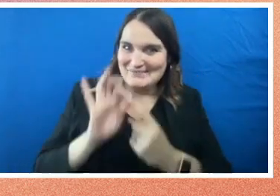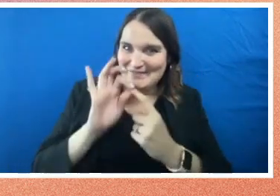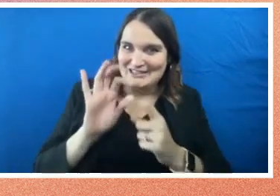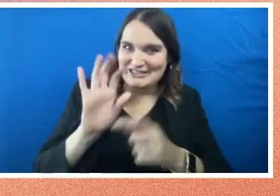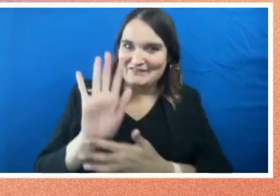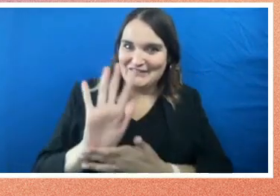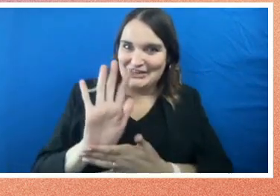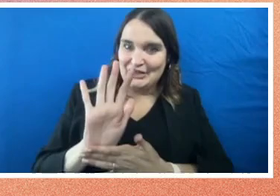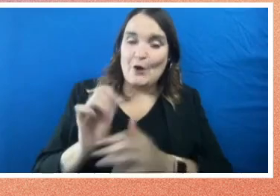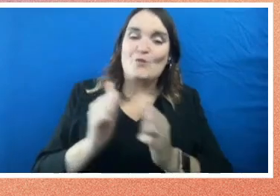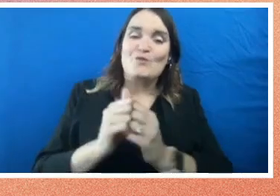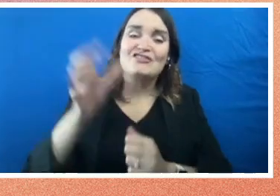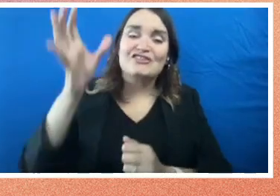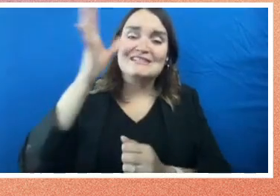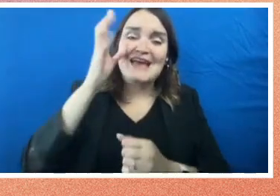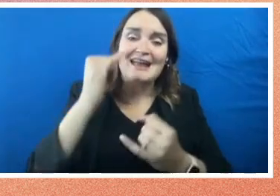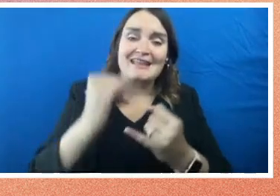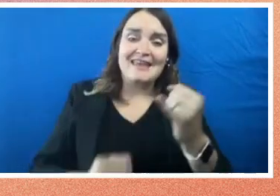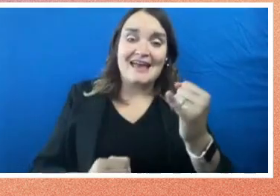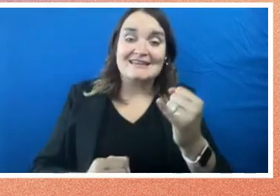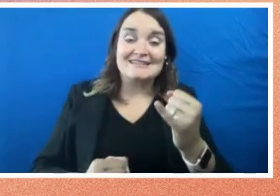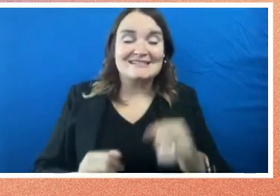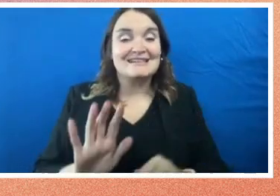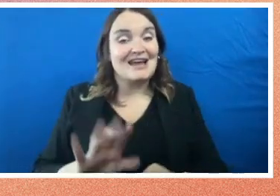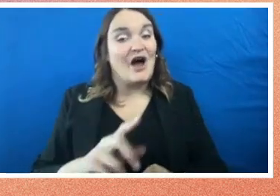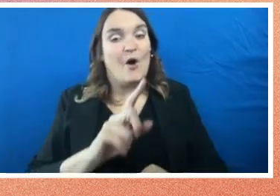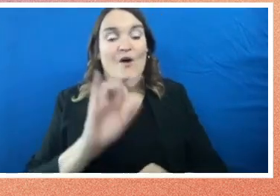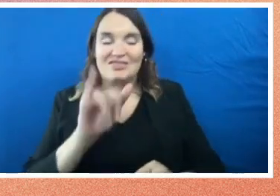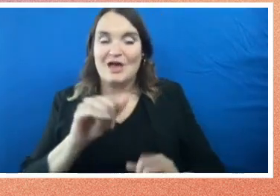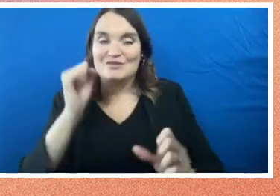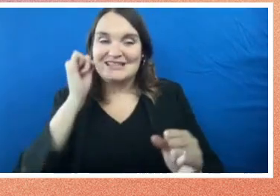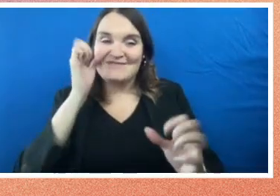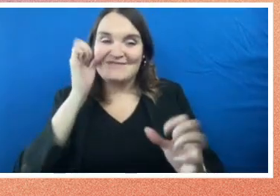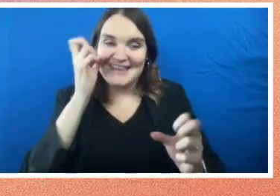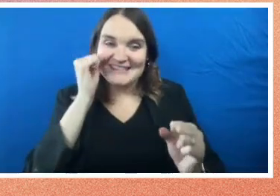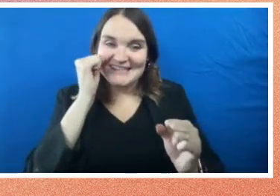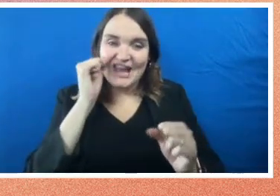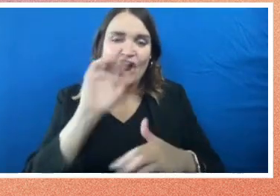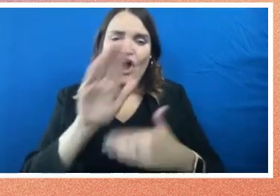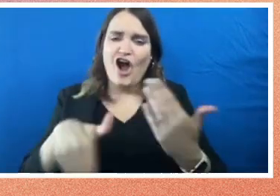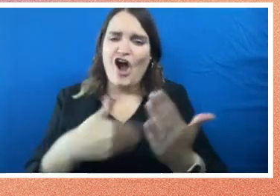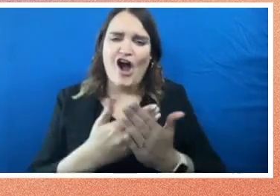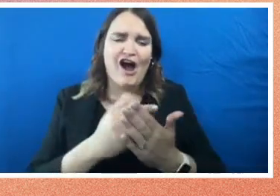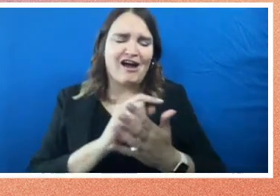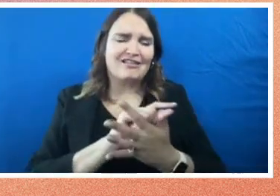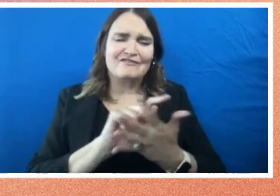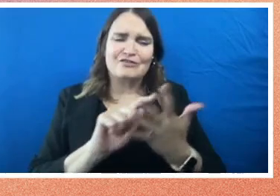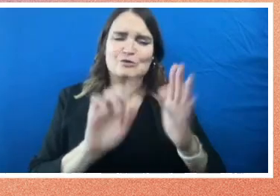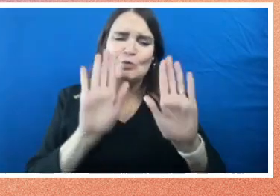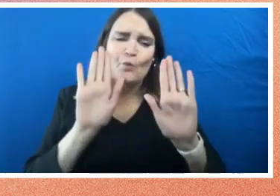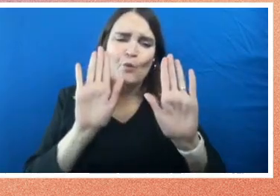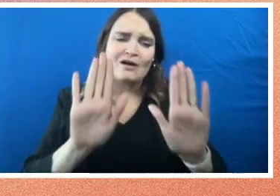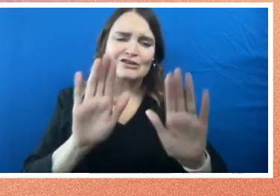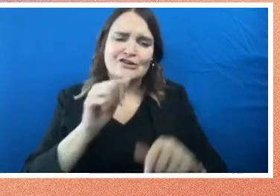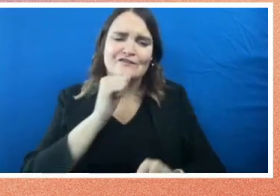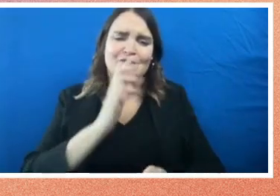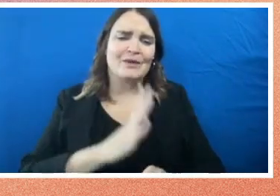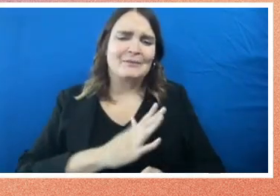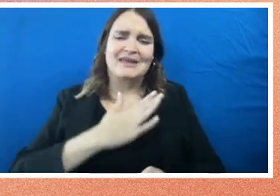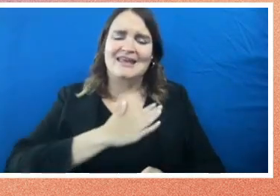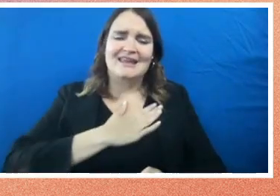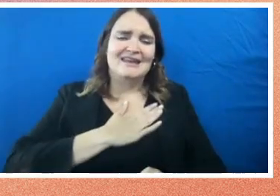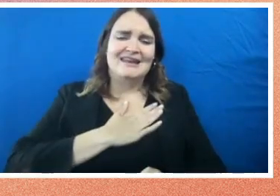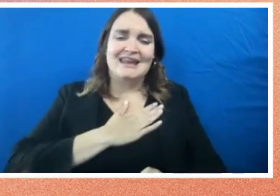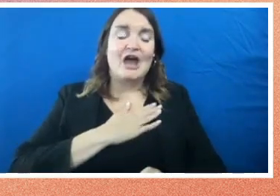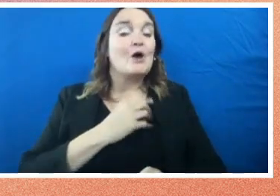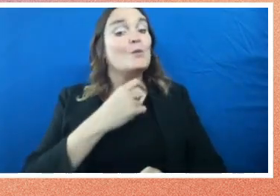end. It was truly extraordinary. And all of those absolutely wonderful women. It's, you know, we tell our